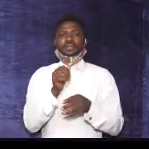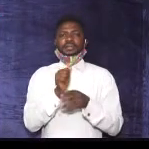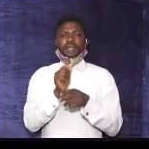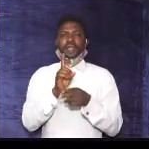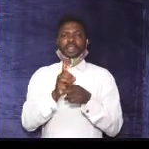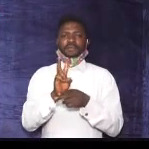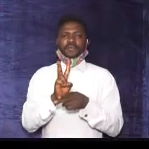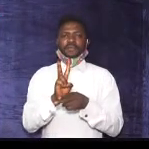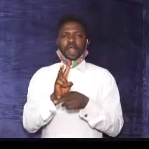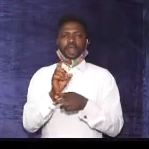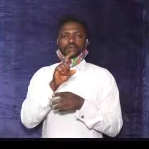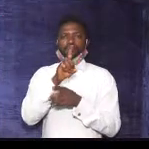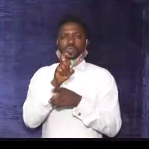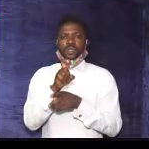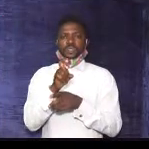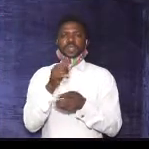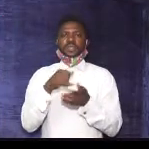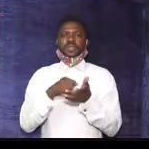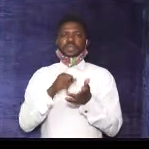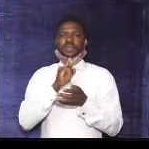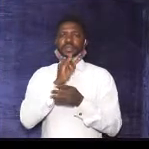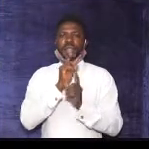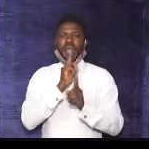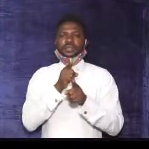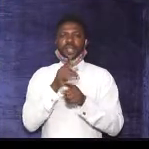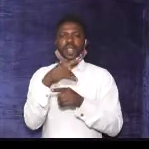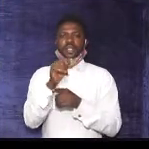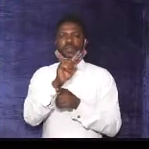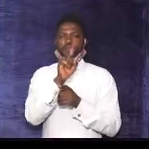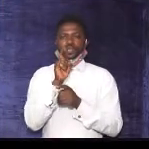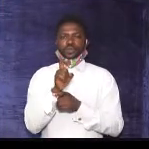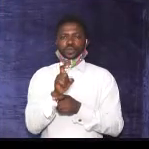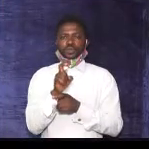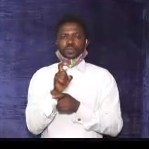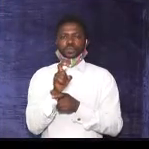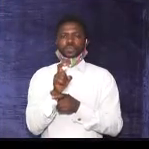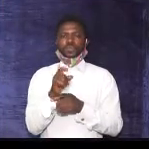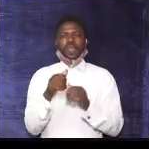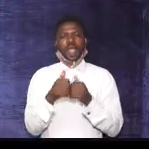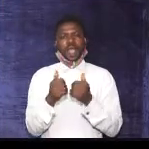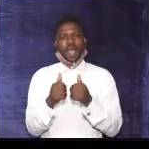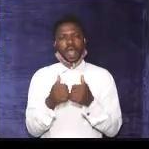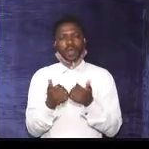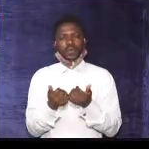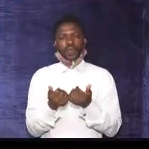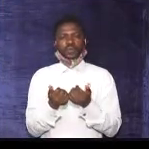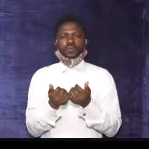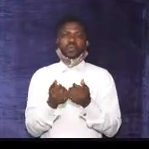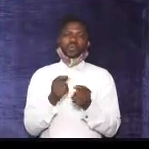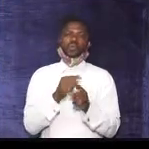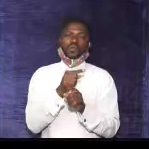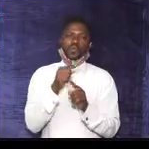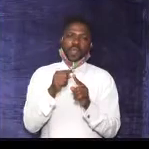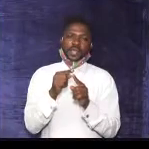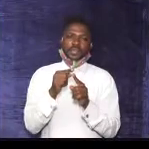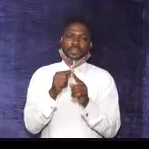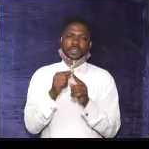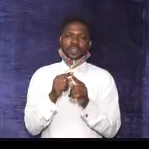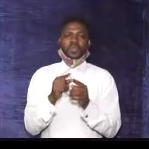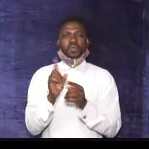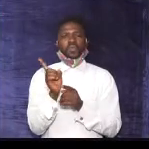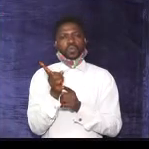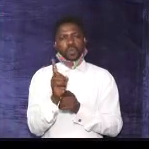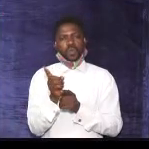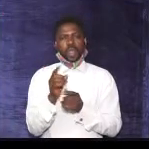What is an adverbial clause? An adverbial clause answers the questions how,